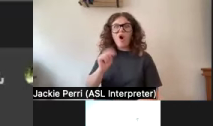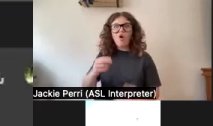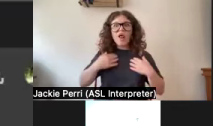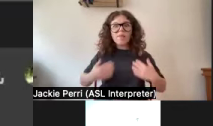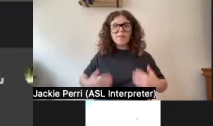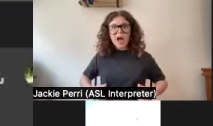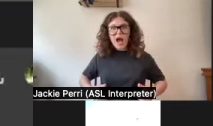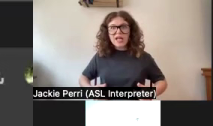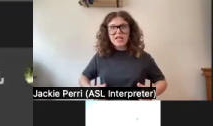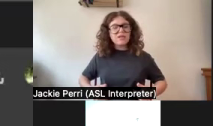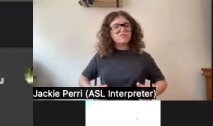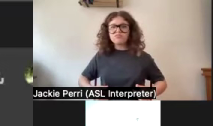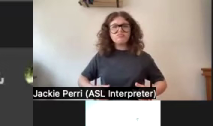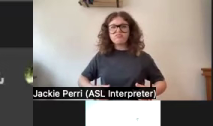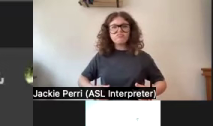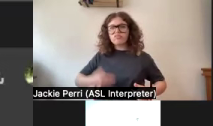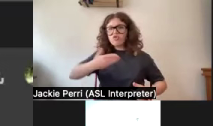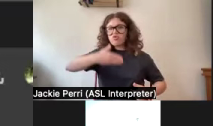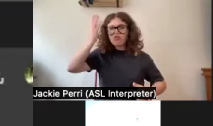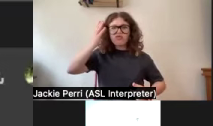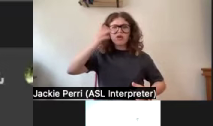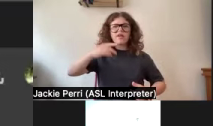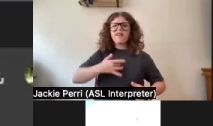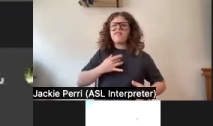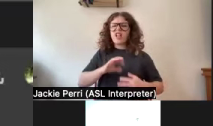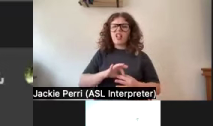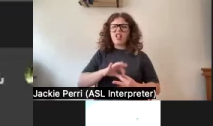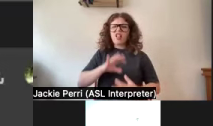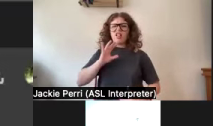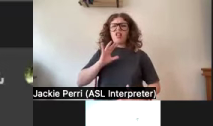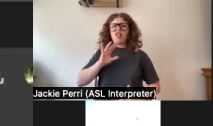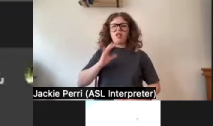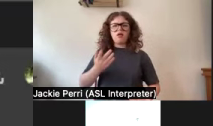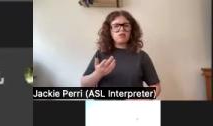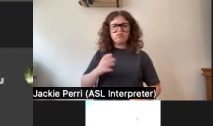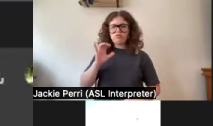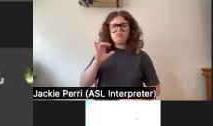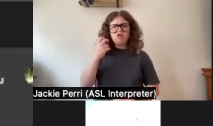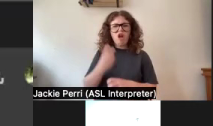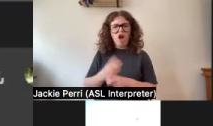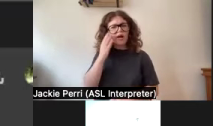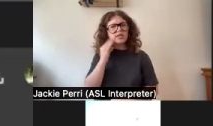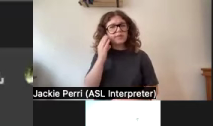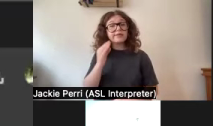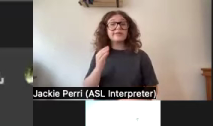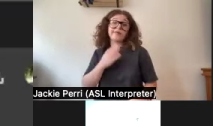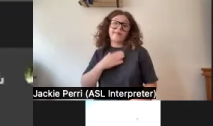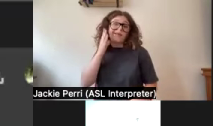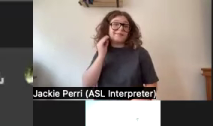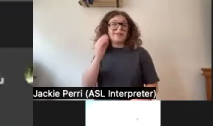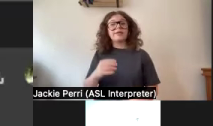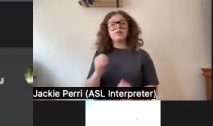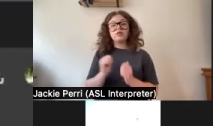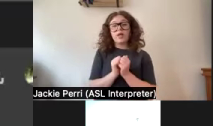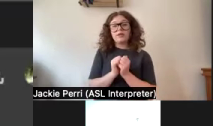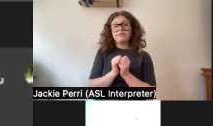all, and how disconnecting that experience has been. So, yeah, that's my experience of sexual health. I don't know if